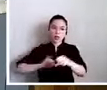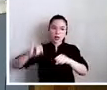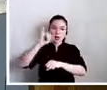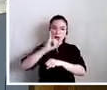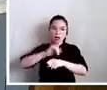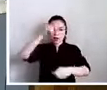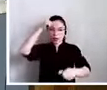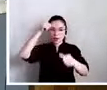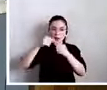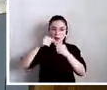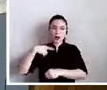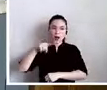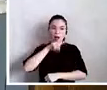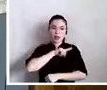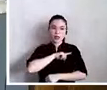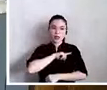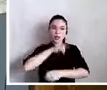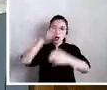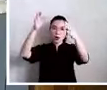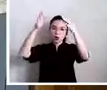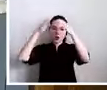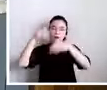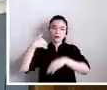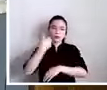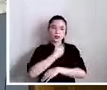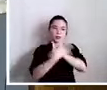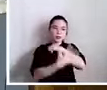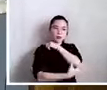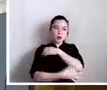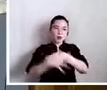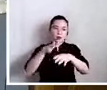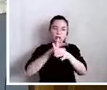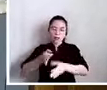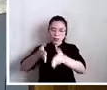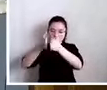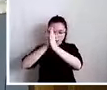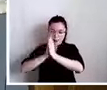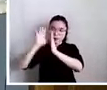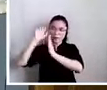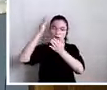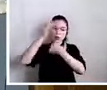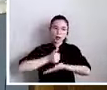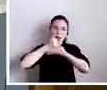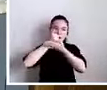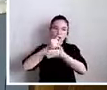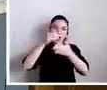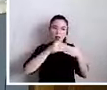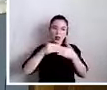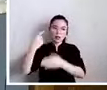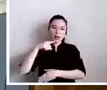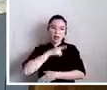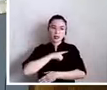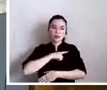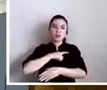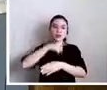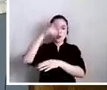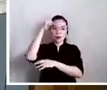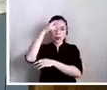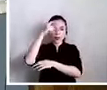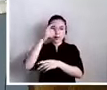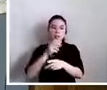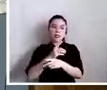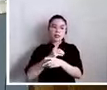us. Look down at this poor soul that comes to you for help. Lead us with your wisdom. Discipline us with your